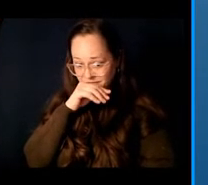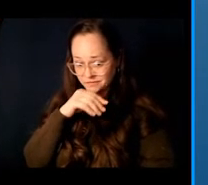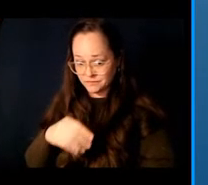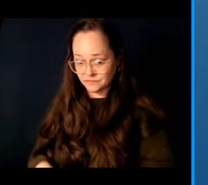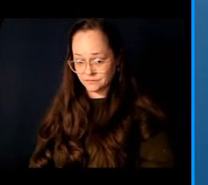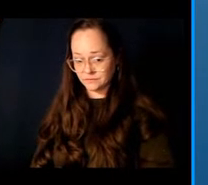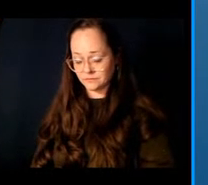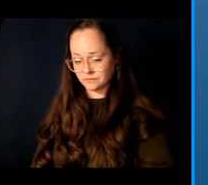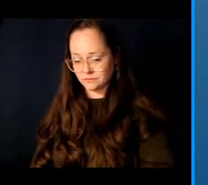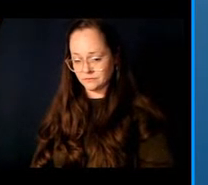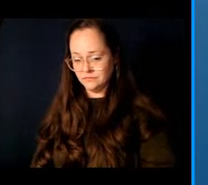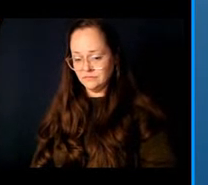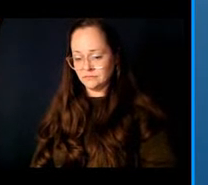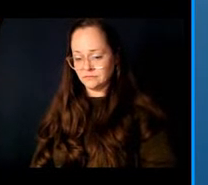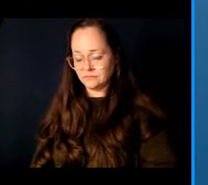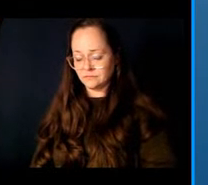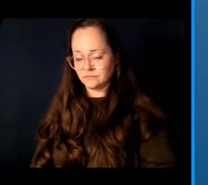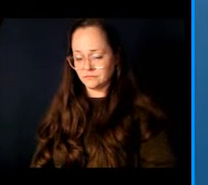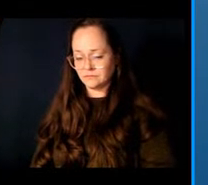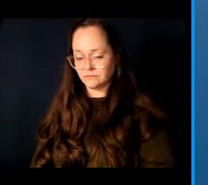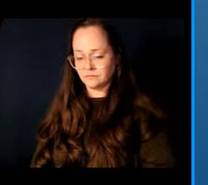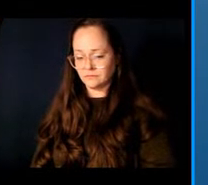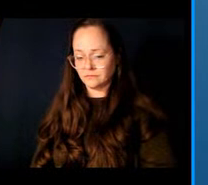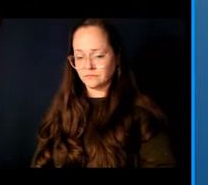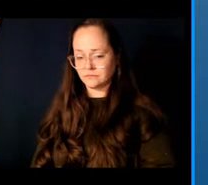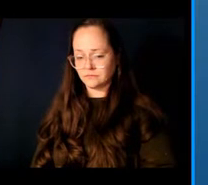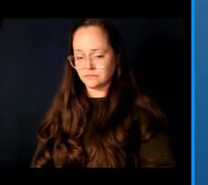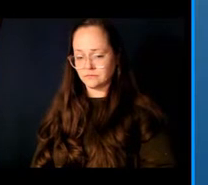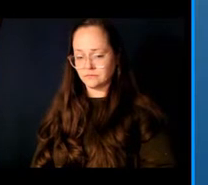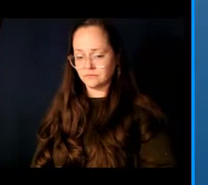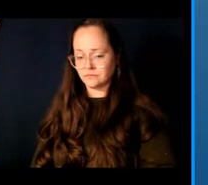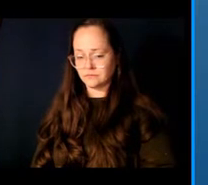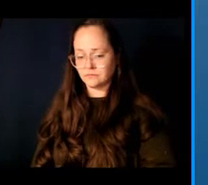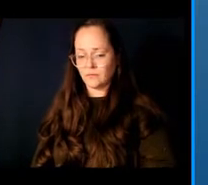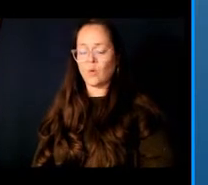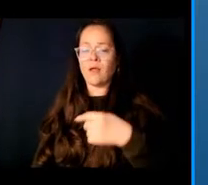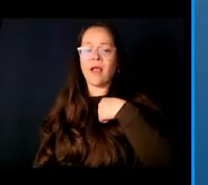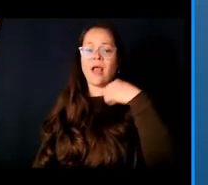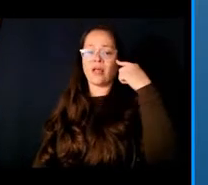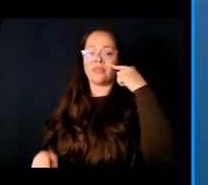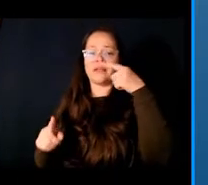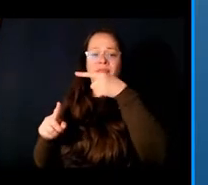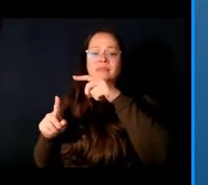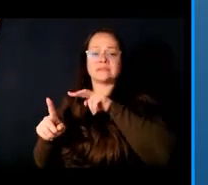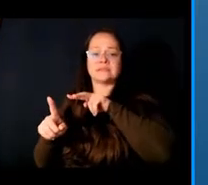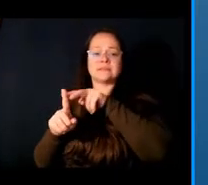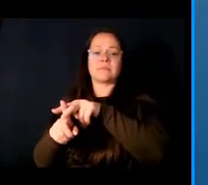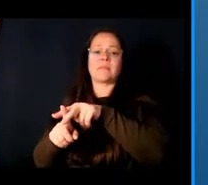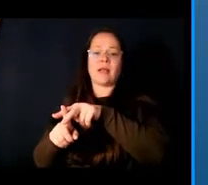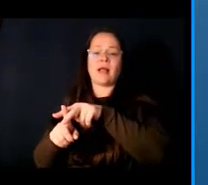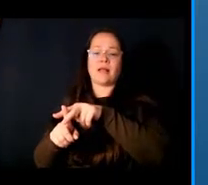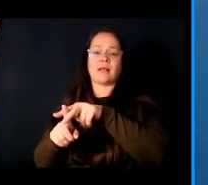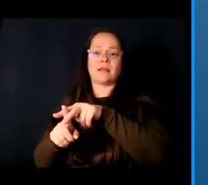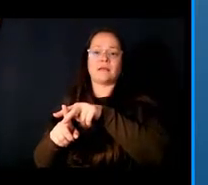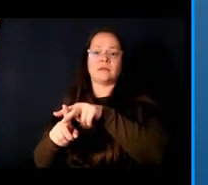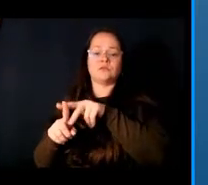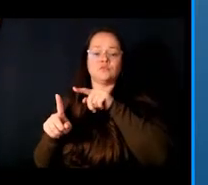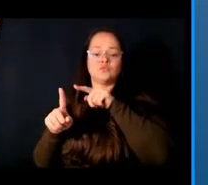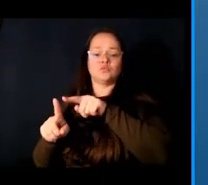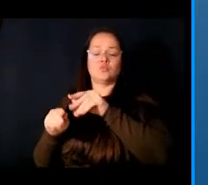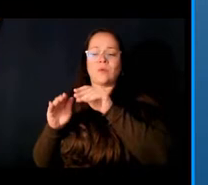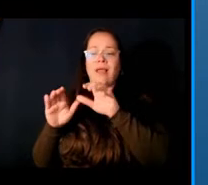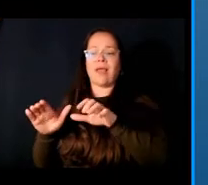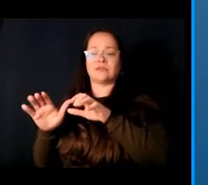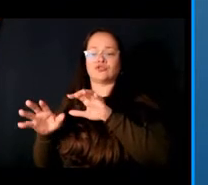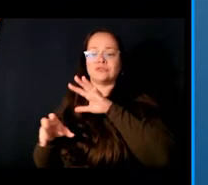who also will not have any other party so I think this is applying this is applying to actions